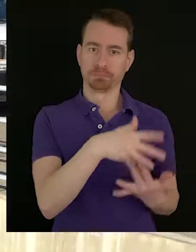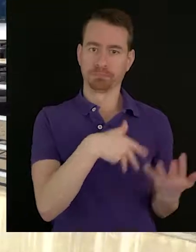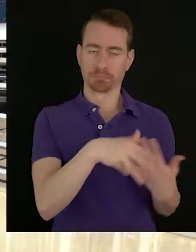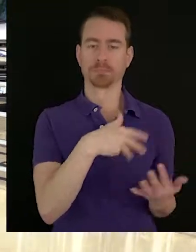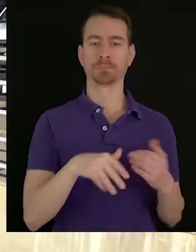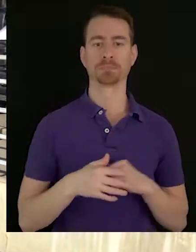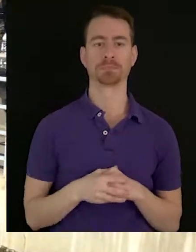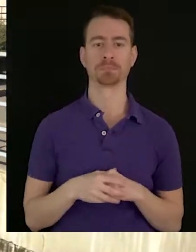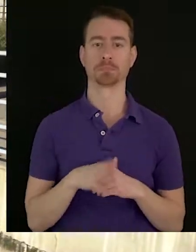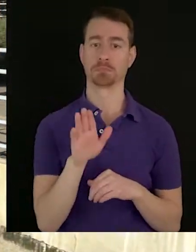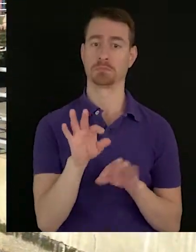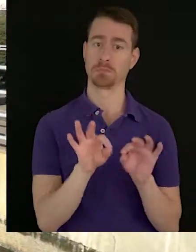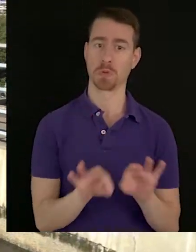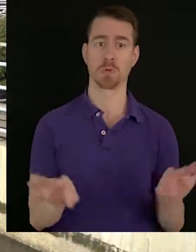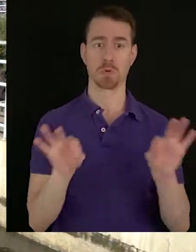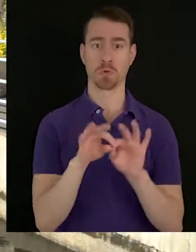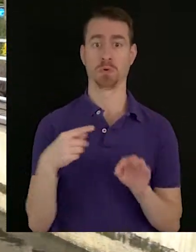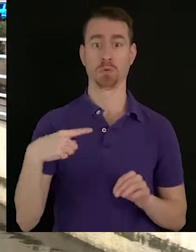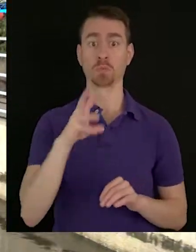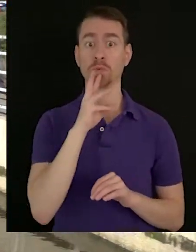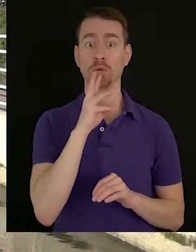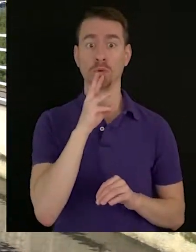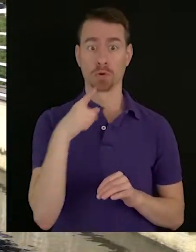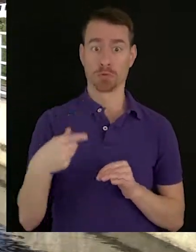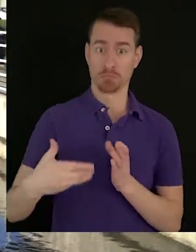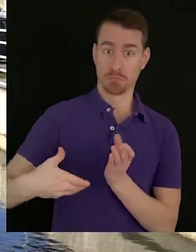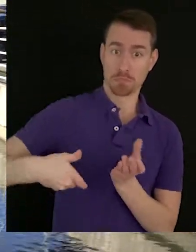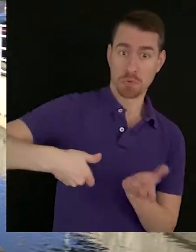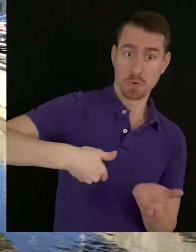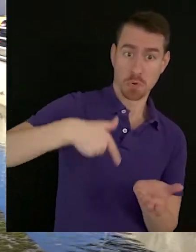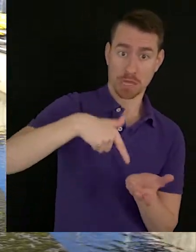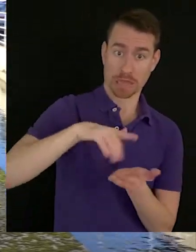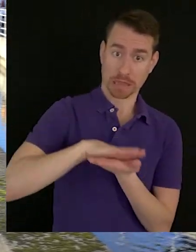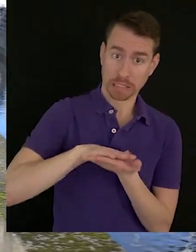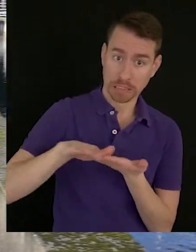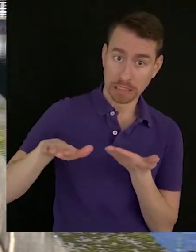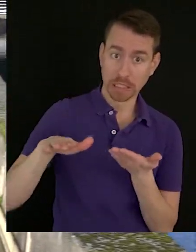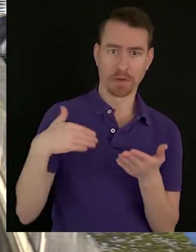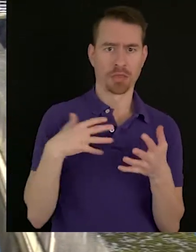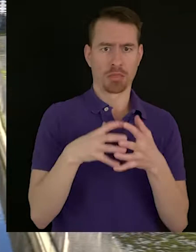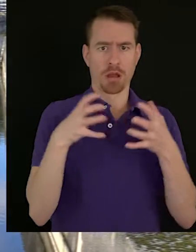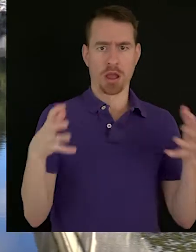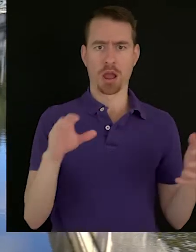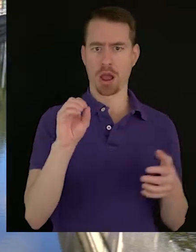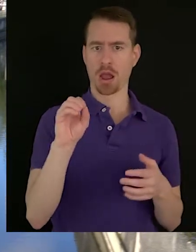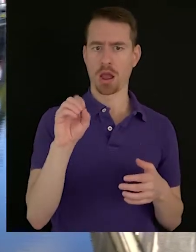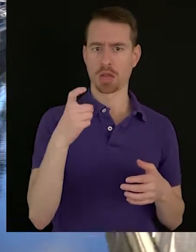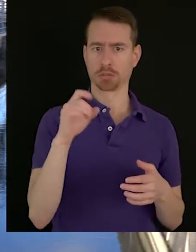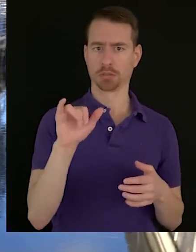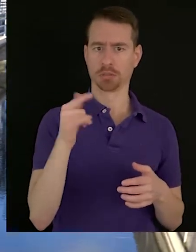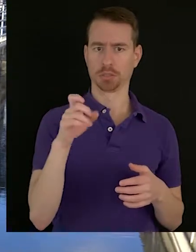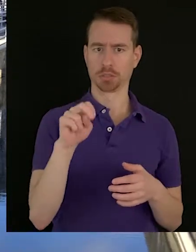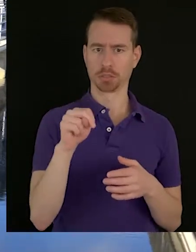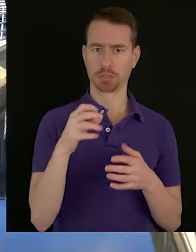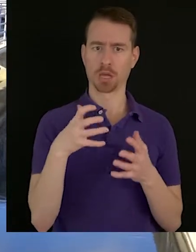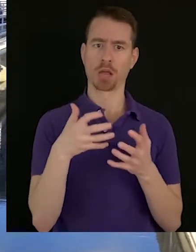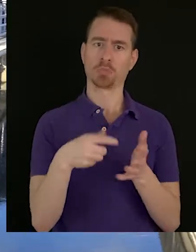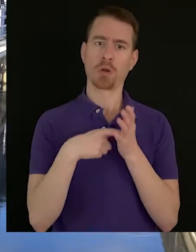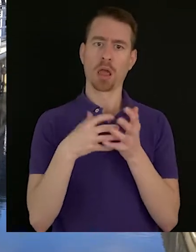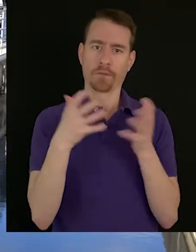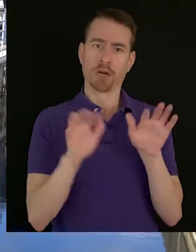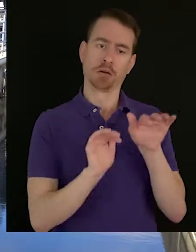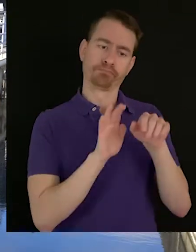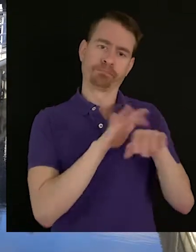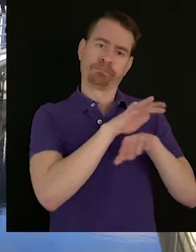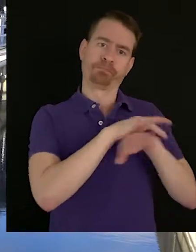germs. The sanitizing chemical breaks down in the water before it reaches the Puget Sound. Then the water moves through like a slow river. Looking